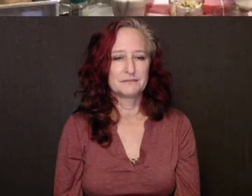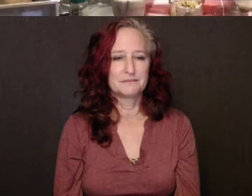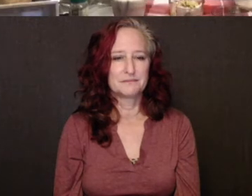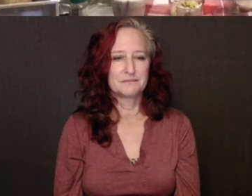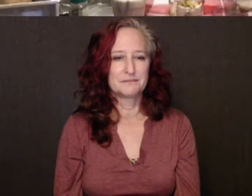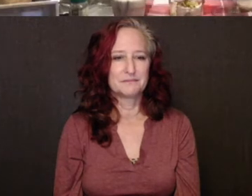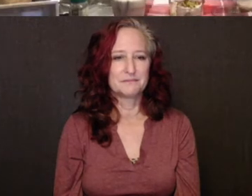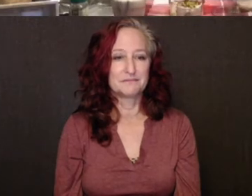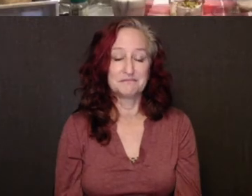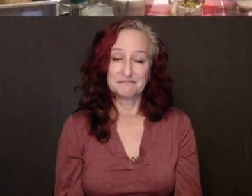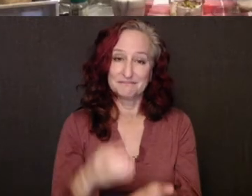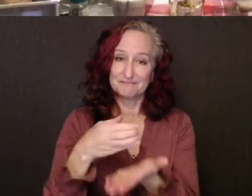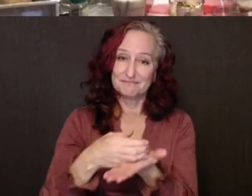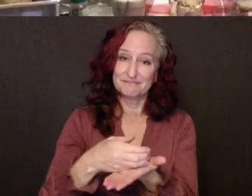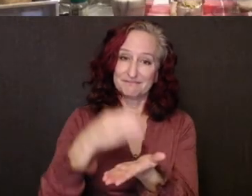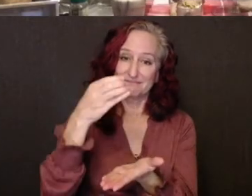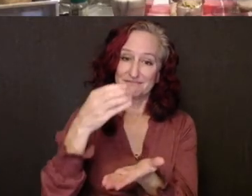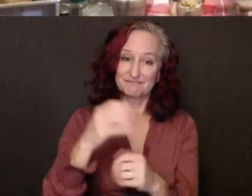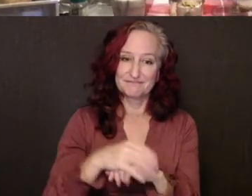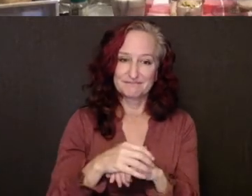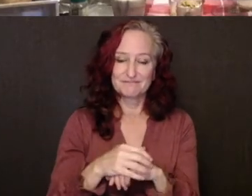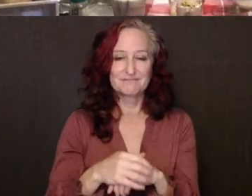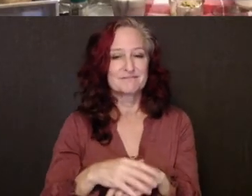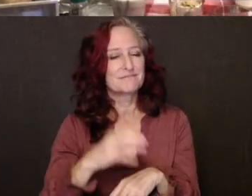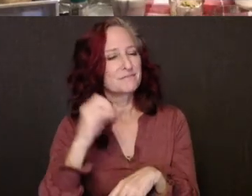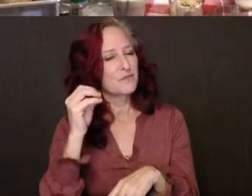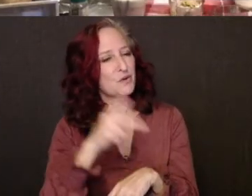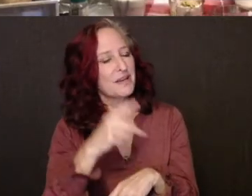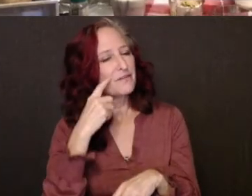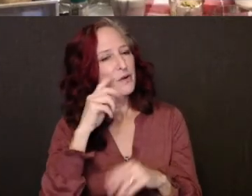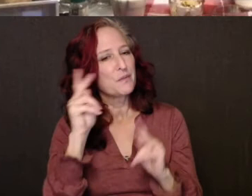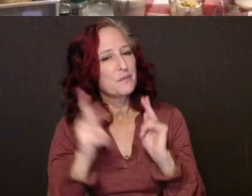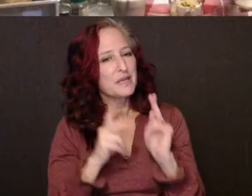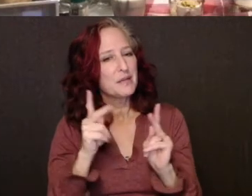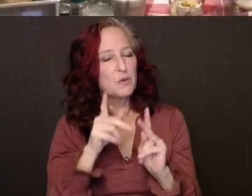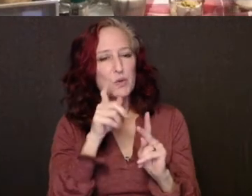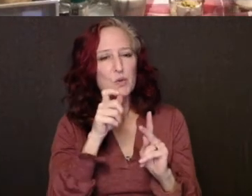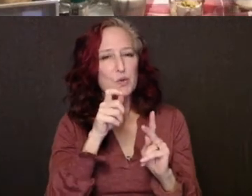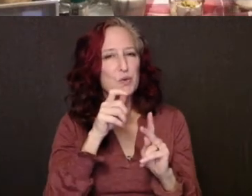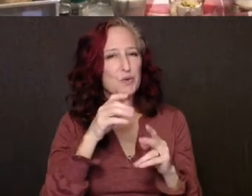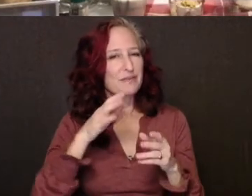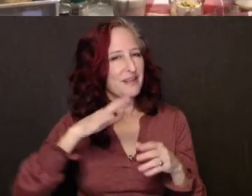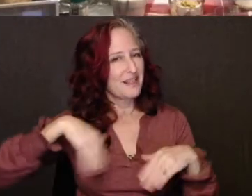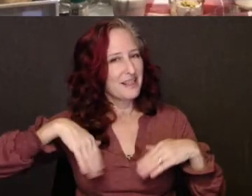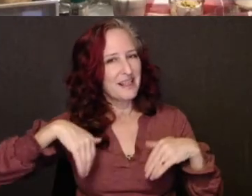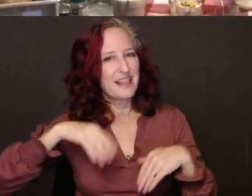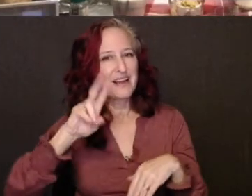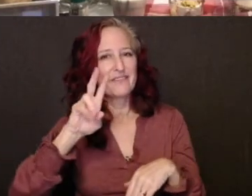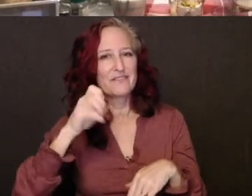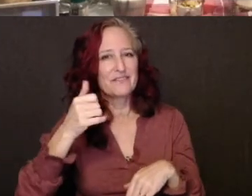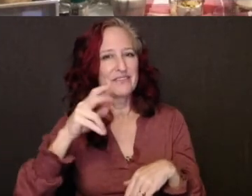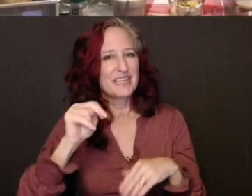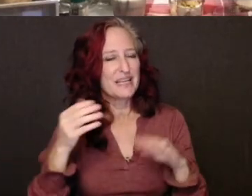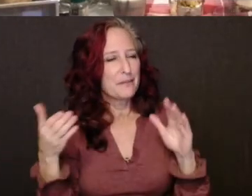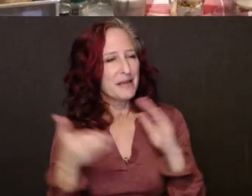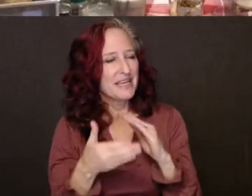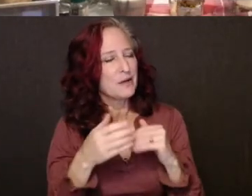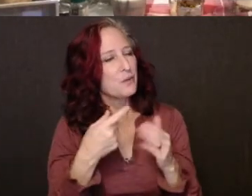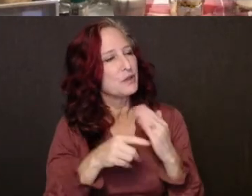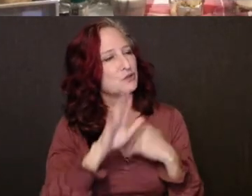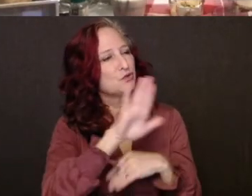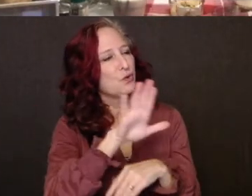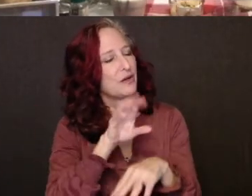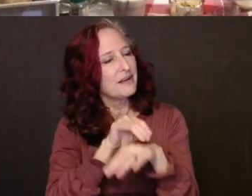to the whole thing. And yeah, it's like you said, it's so good. Like I can totally snack on it.